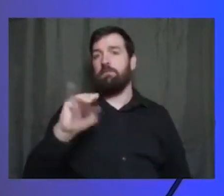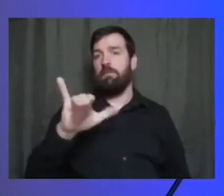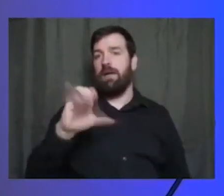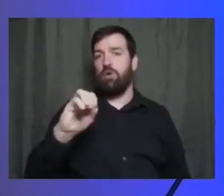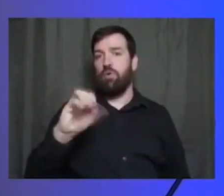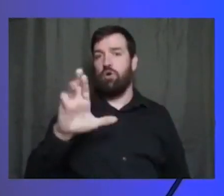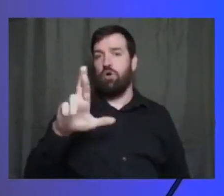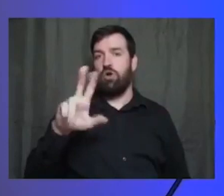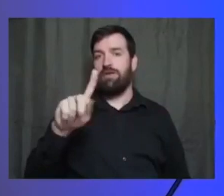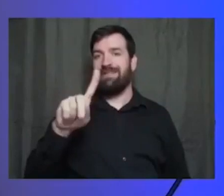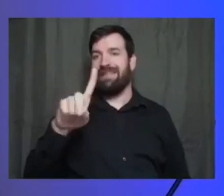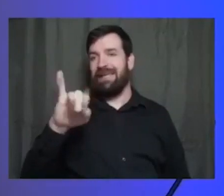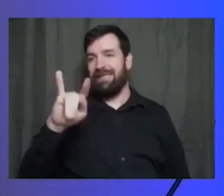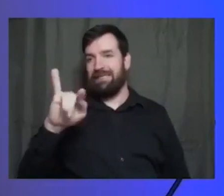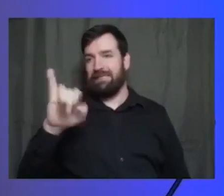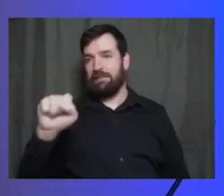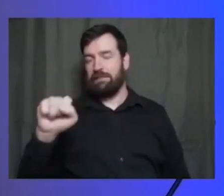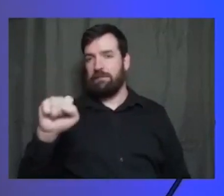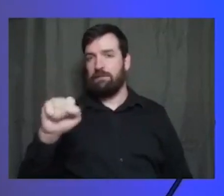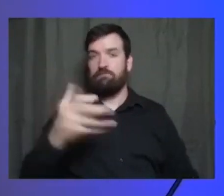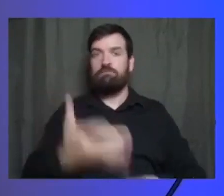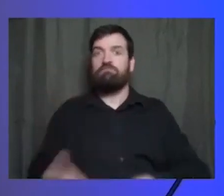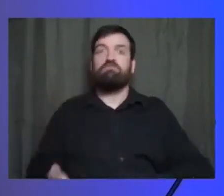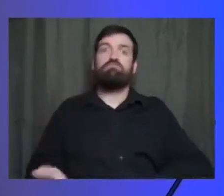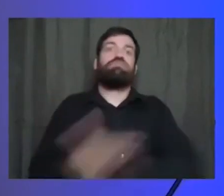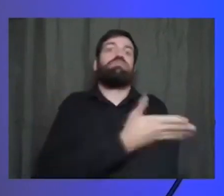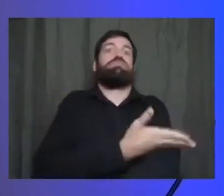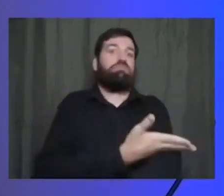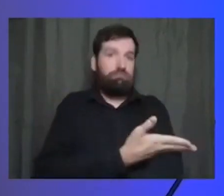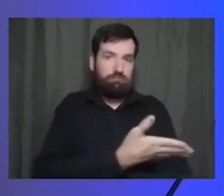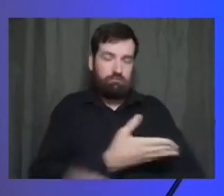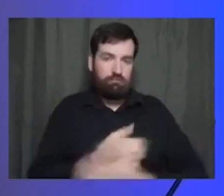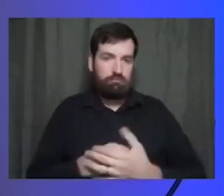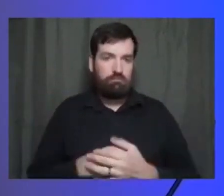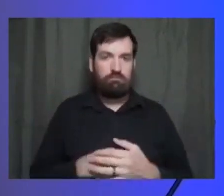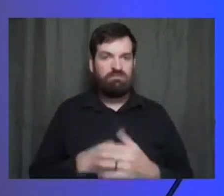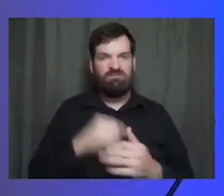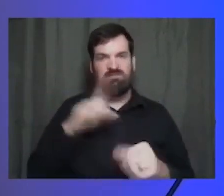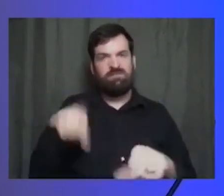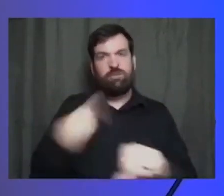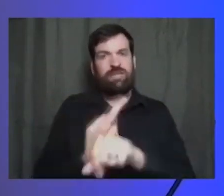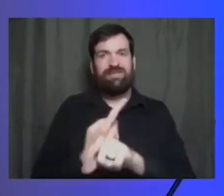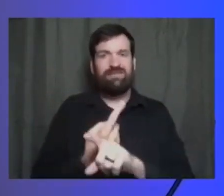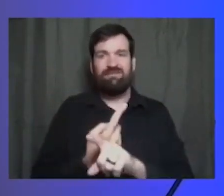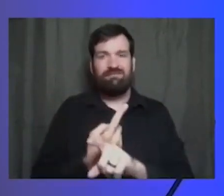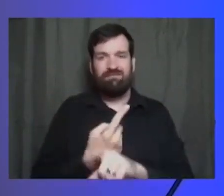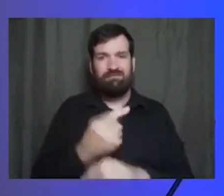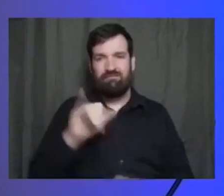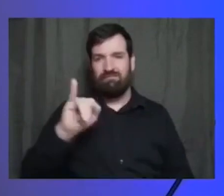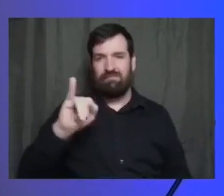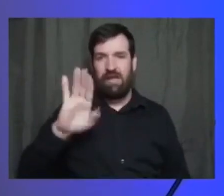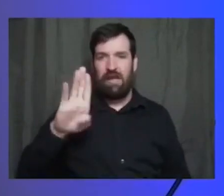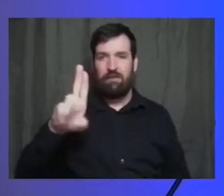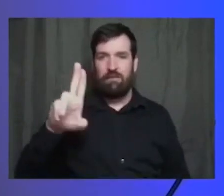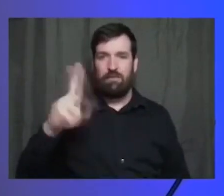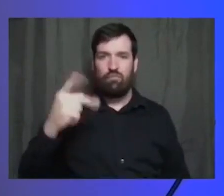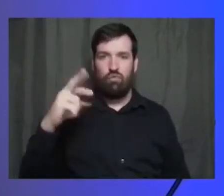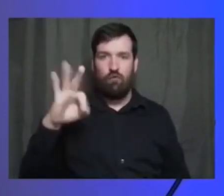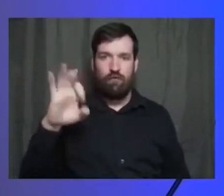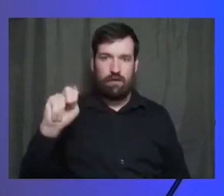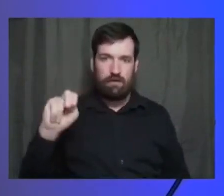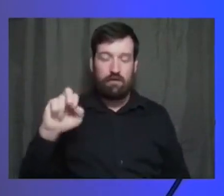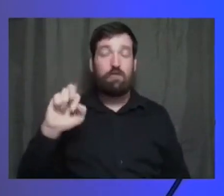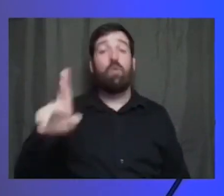rapidly improved, predominantly with just taking some ibuprofen or nonsteroidal anti-inflammatory